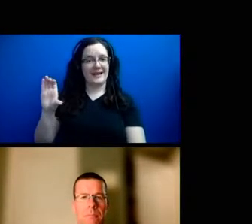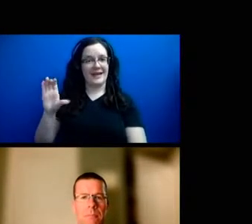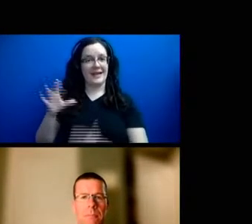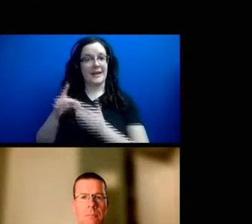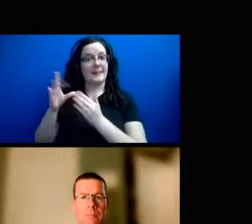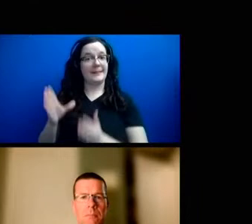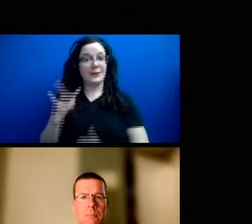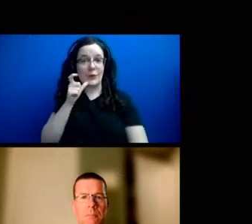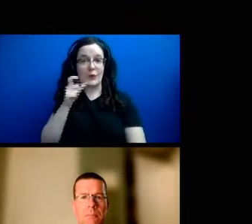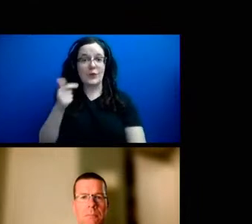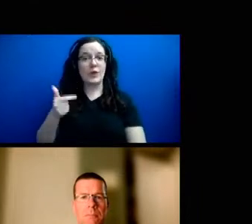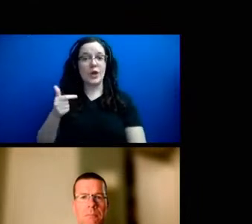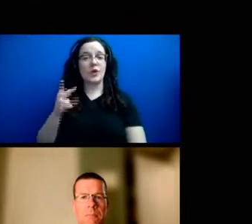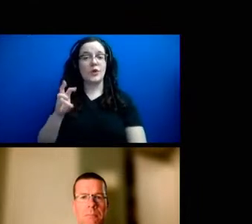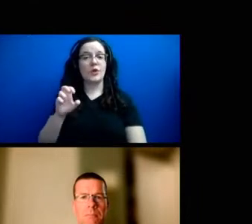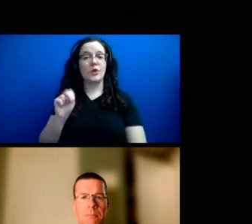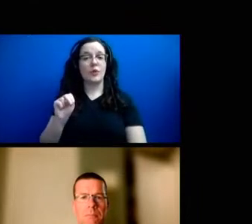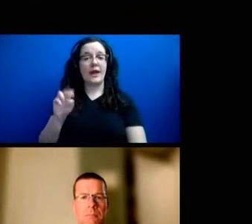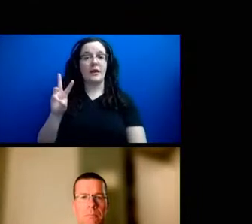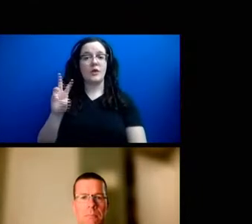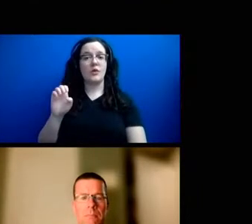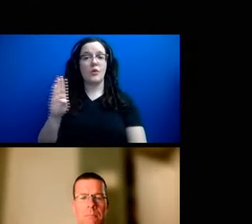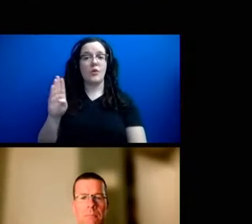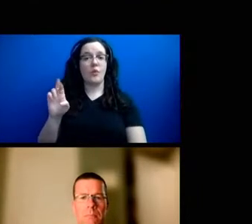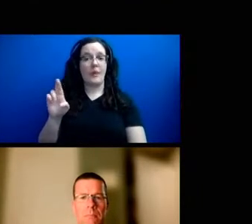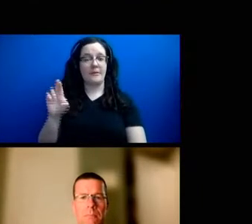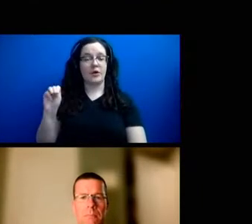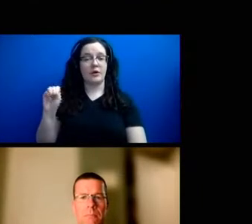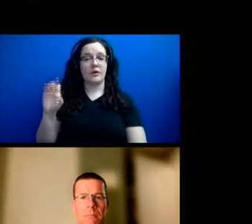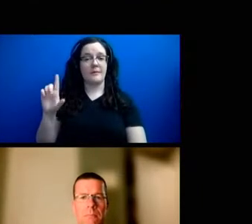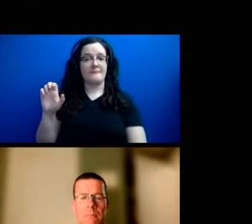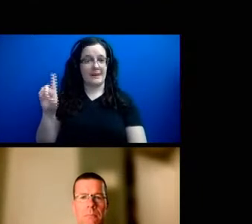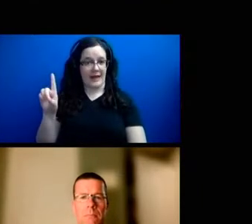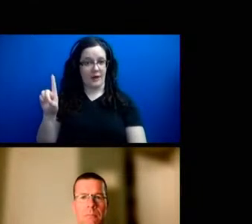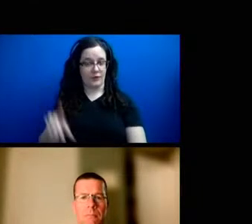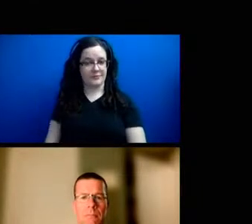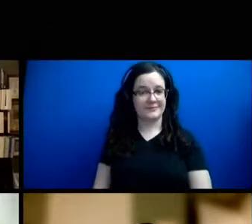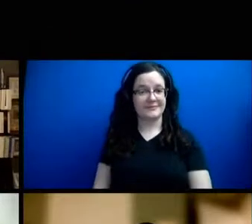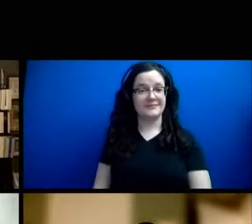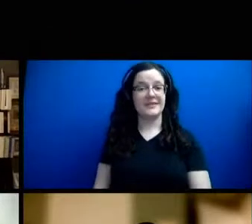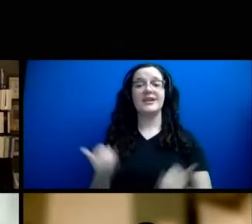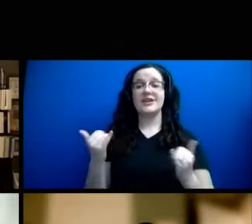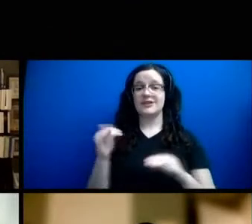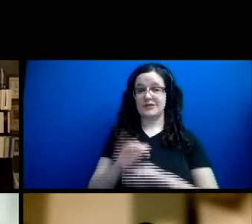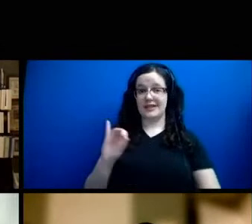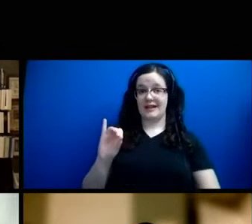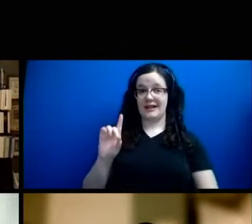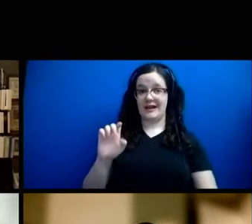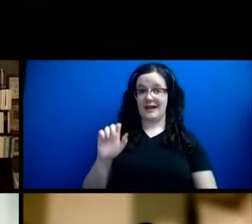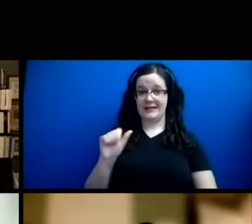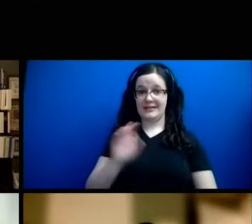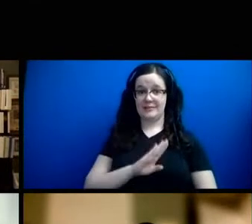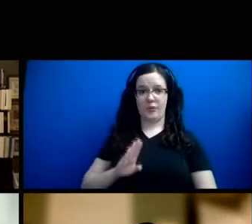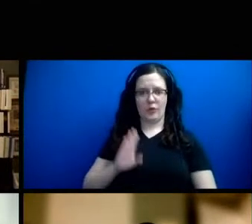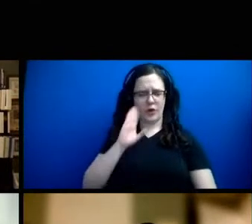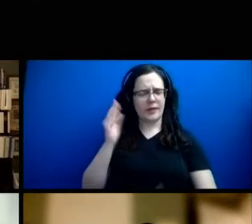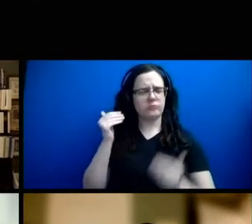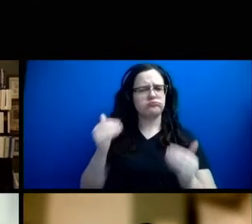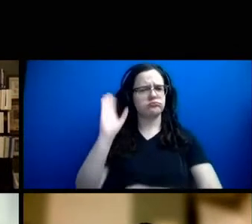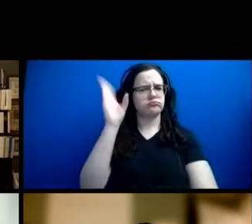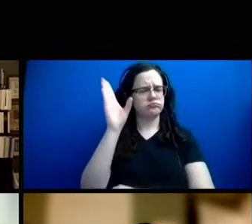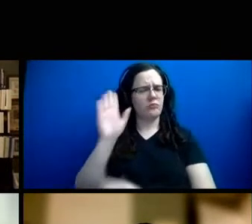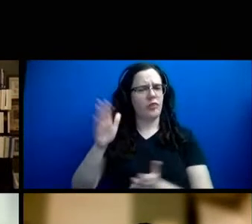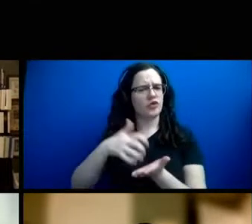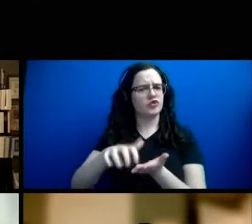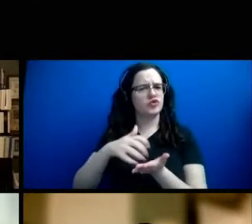Weber McLeod. Tonight, the IDEA Board presents its draft IDEA plan to the community and to the town